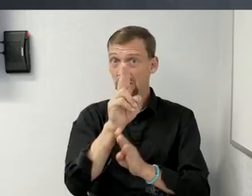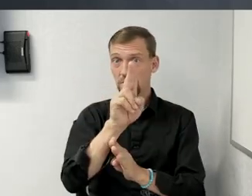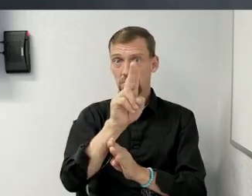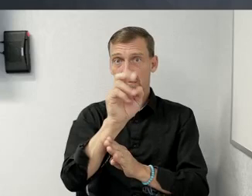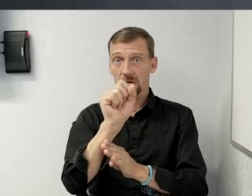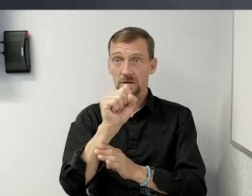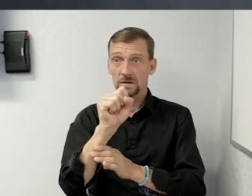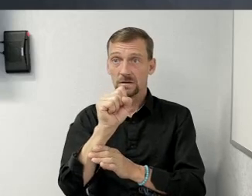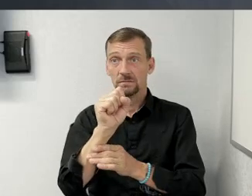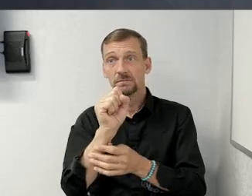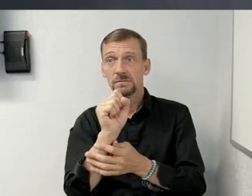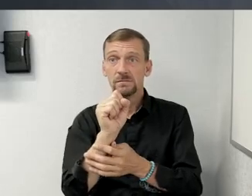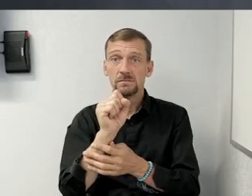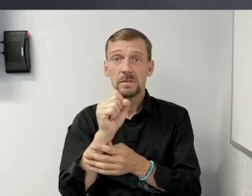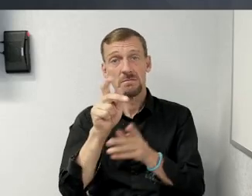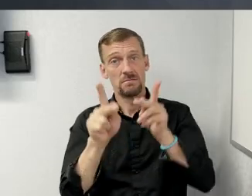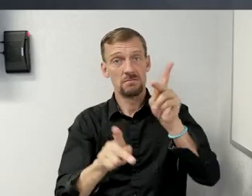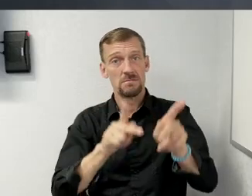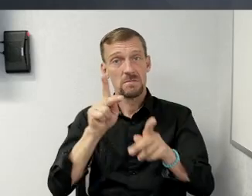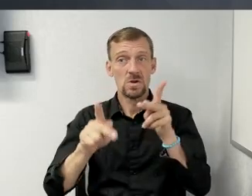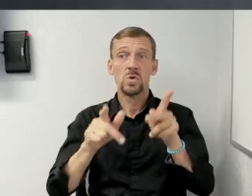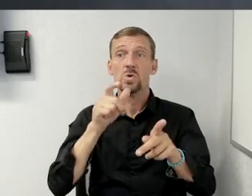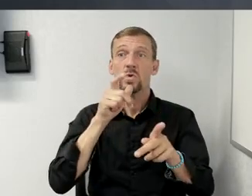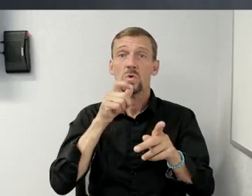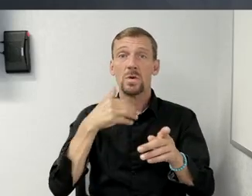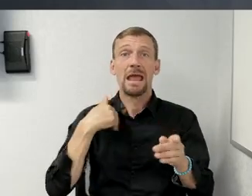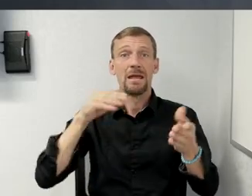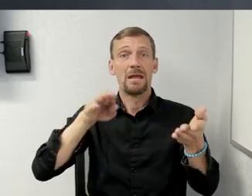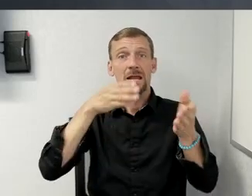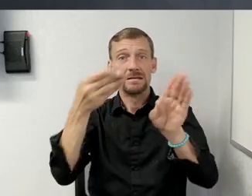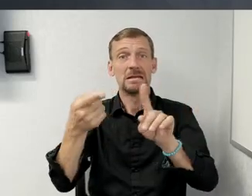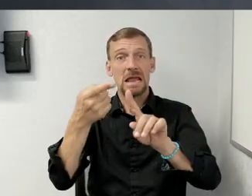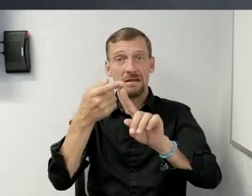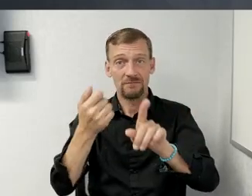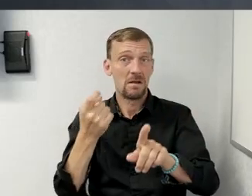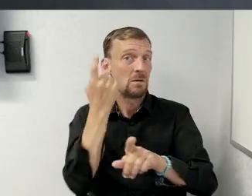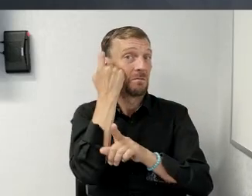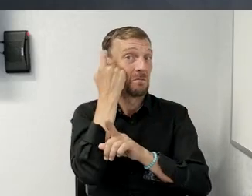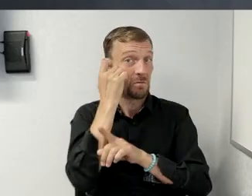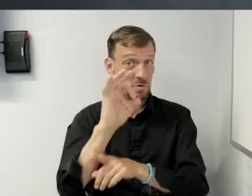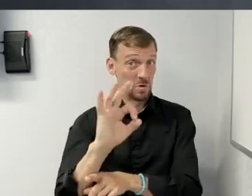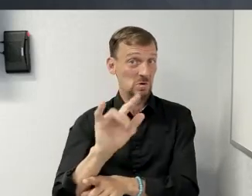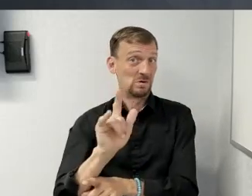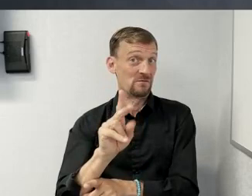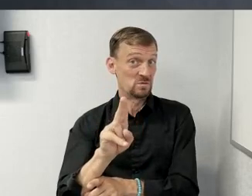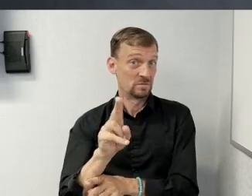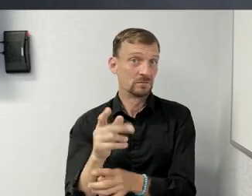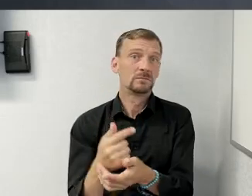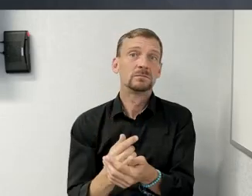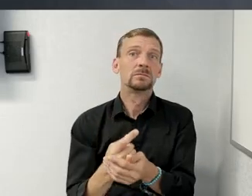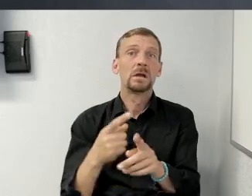U.S. Residents may have passed away from this most recent flu. I will tell